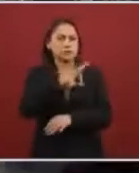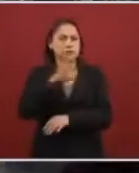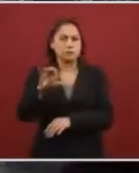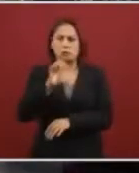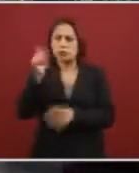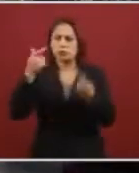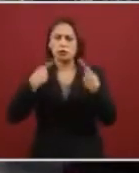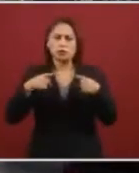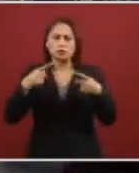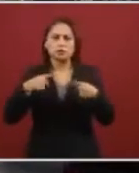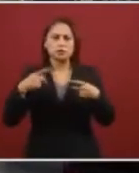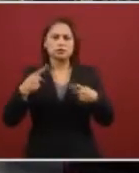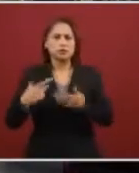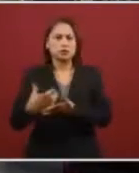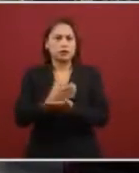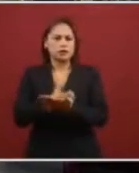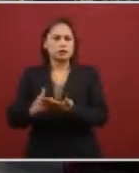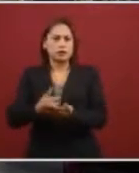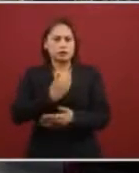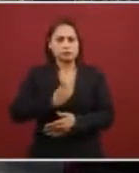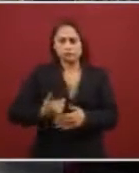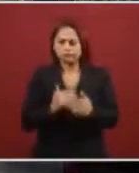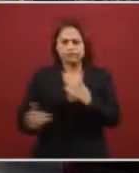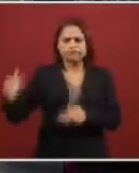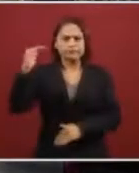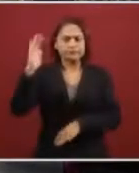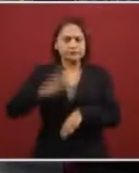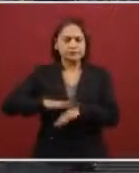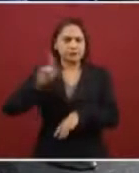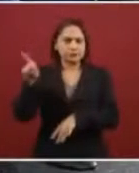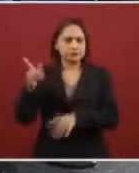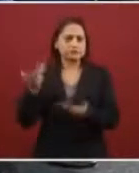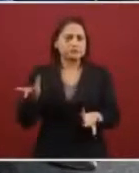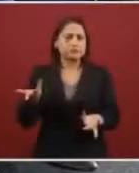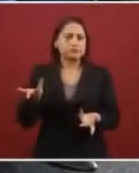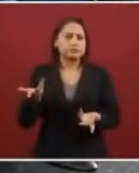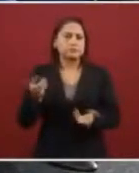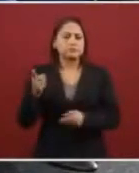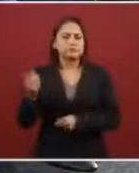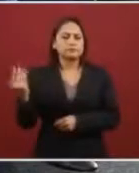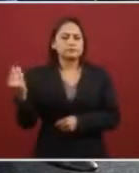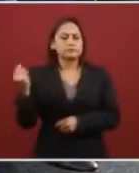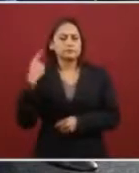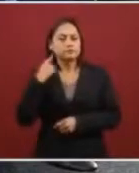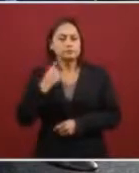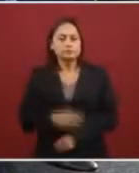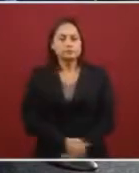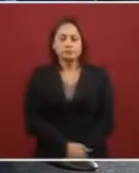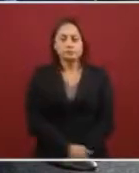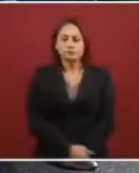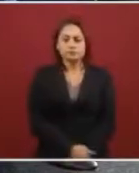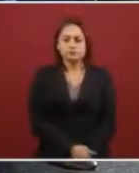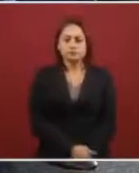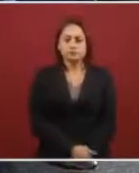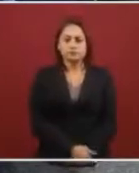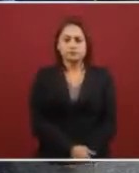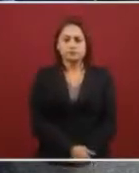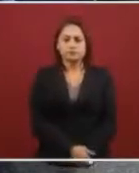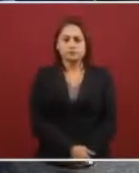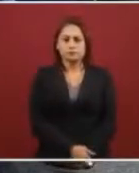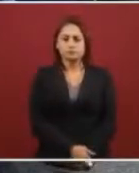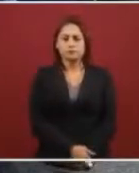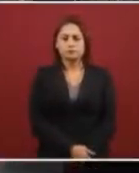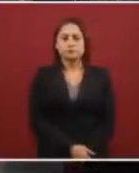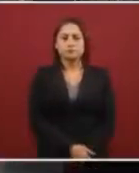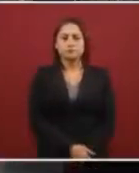government that are earning more than the president. Son ministros ya de la 4T con Luis González Alcántara y Yasmín Esquivel. Por